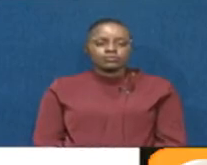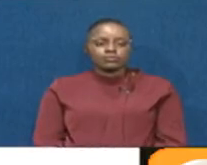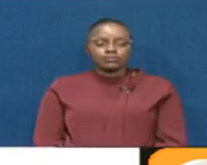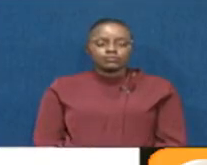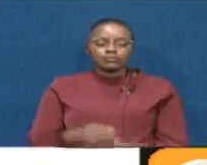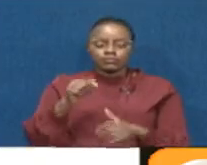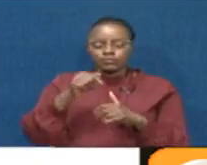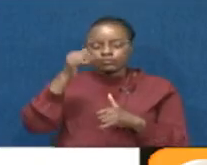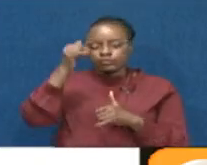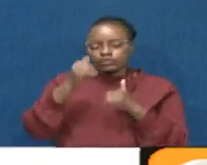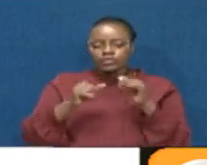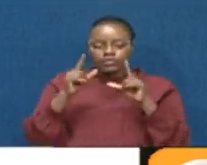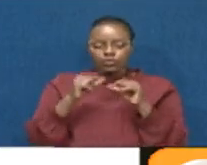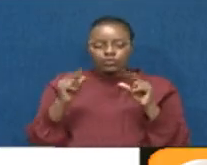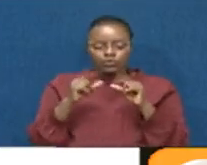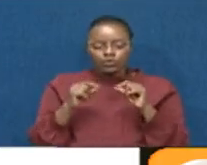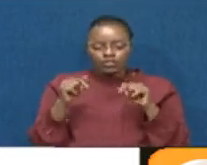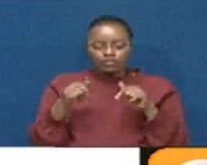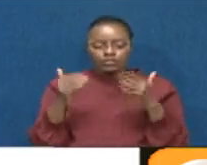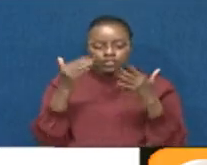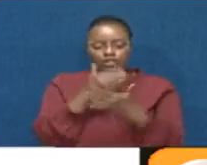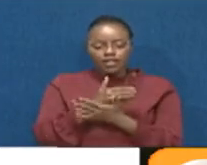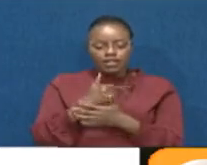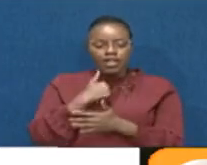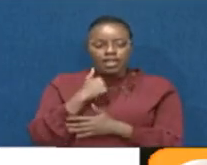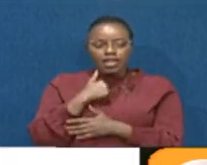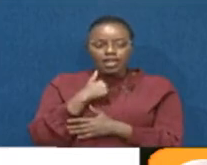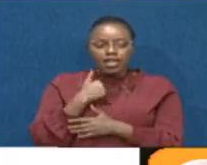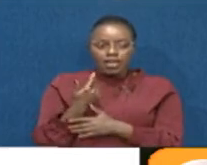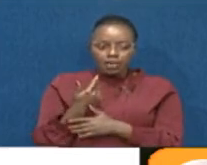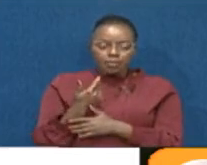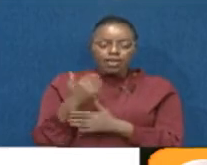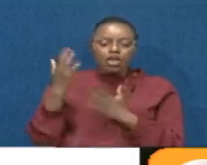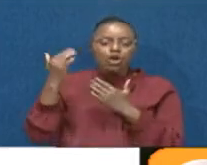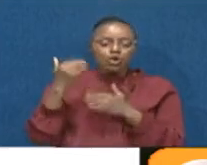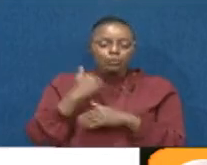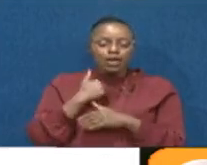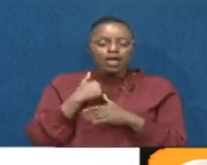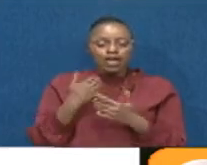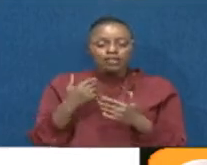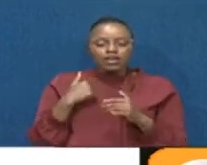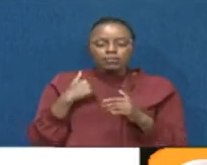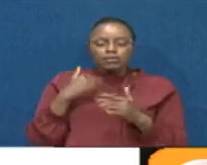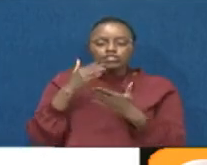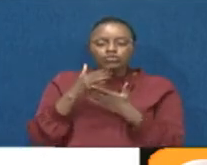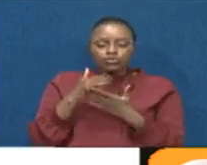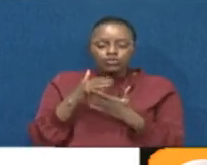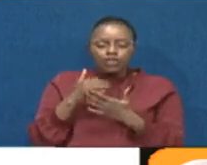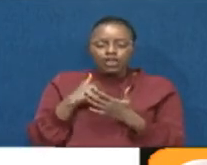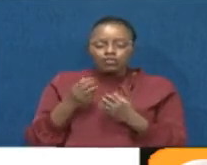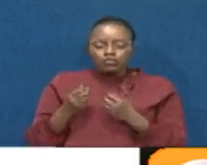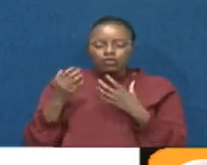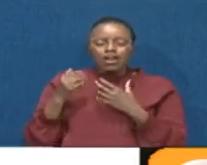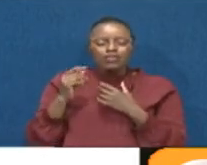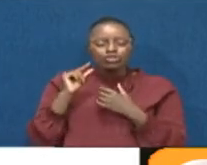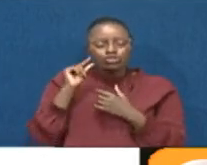On my kicker tonight, I am brimming with rare hope. I am indeed brimming with